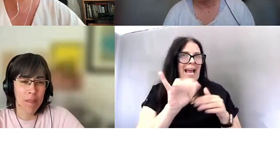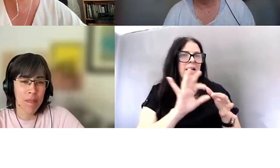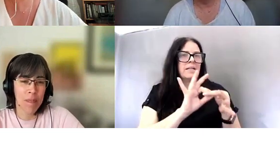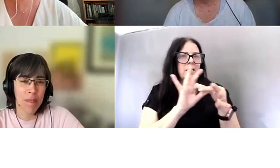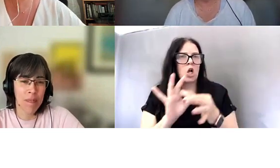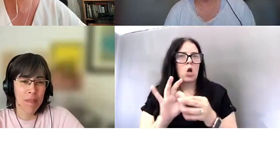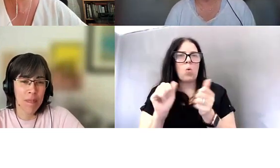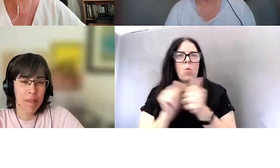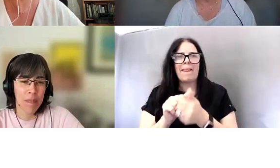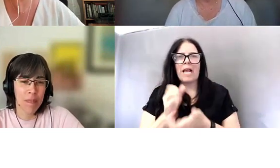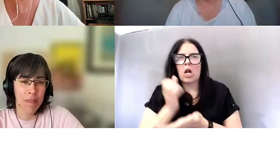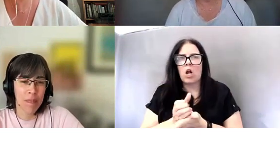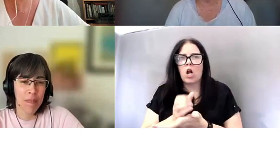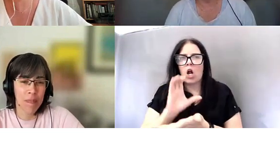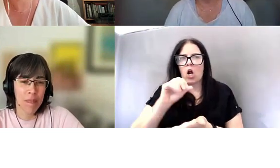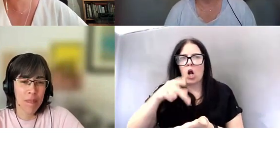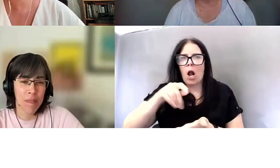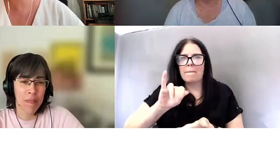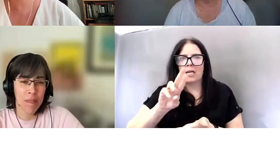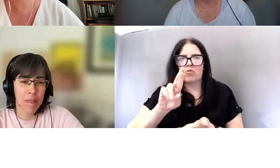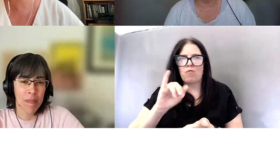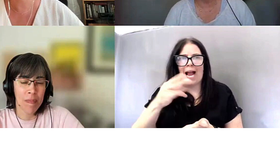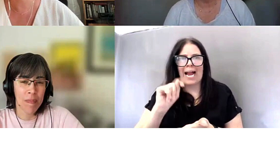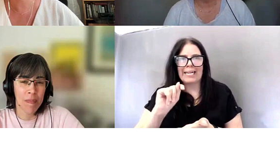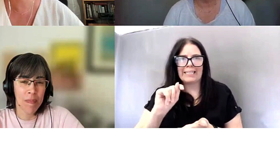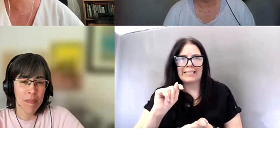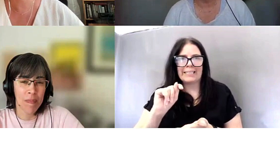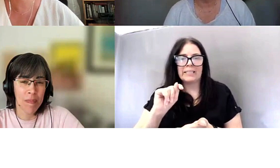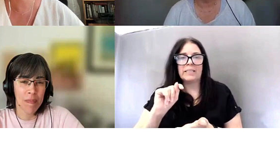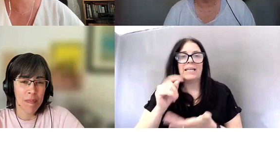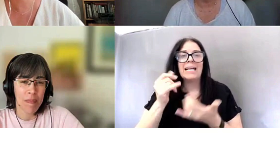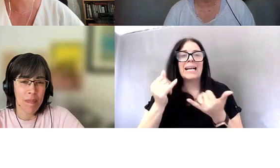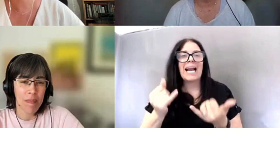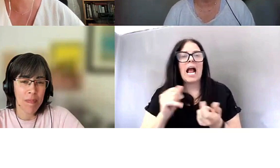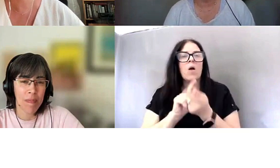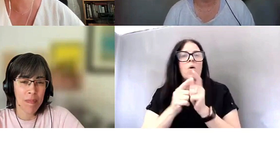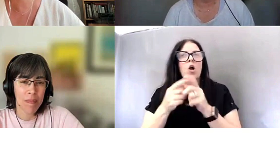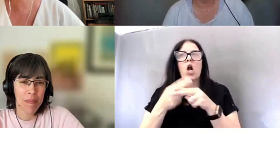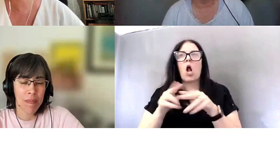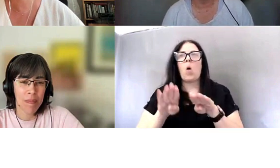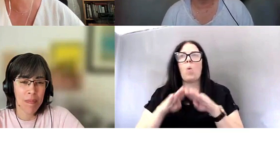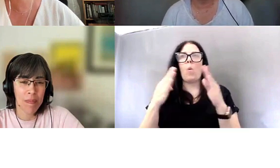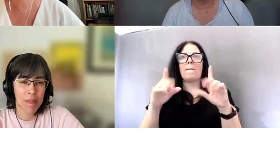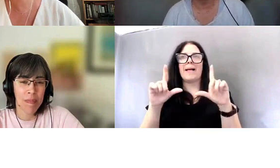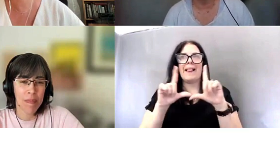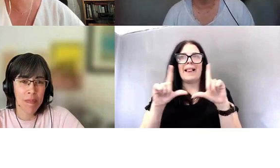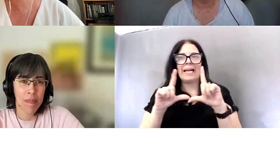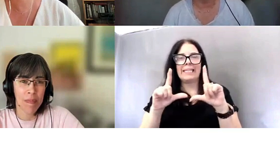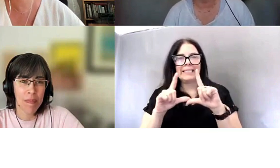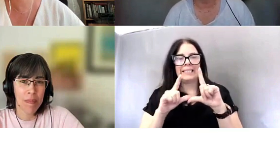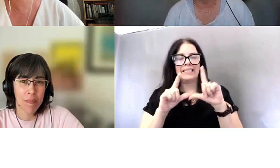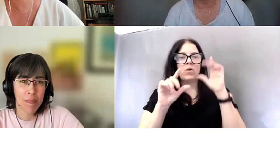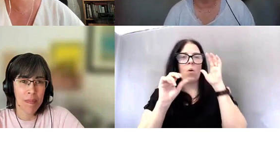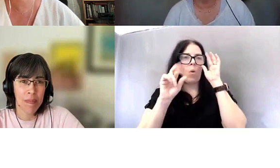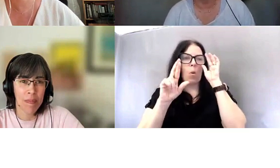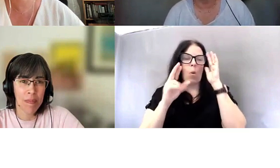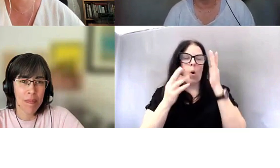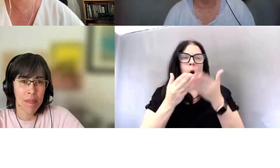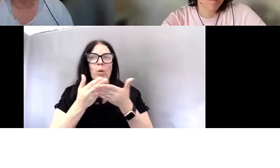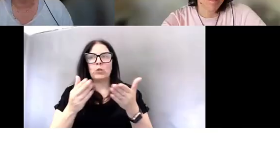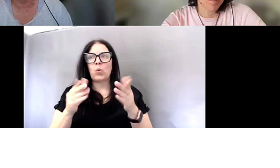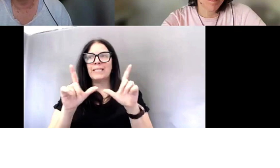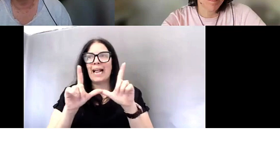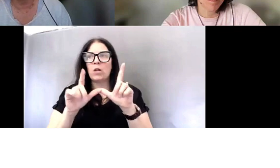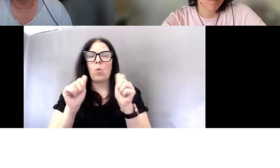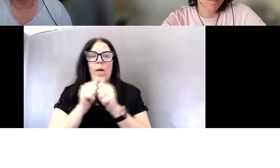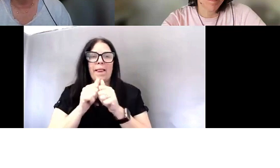copyright and what's now called openly licensed or resources licensed with Creative